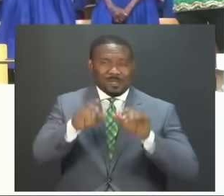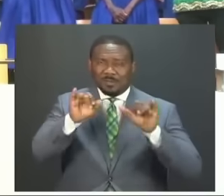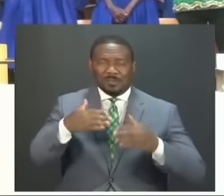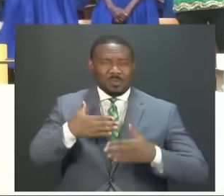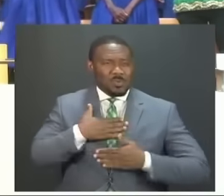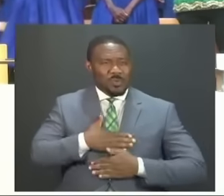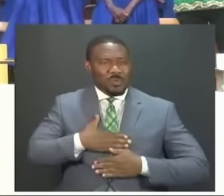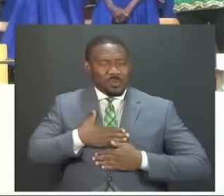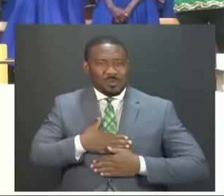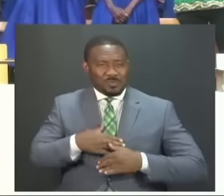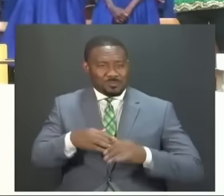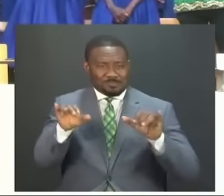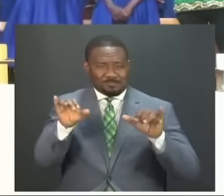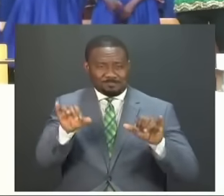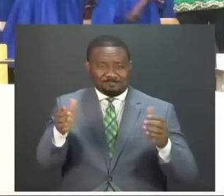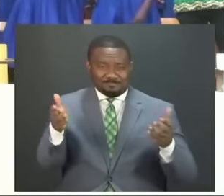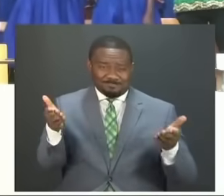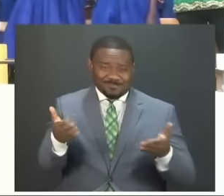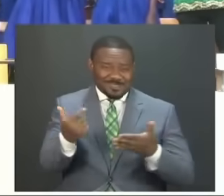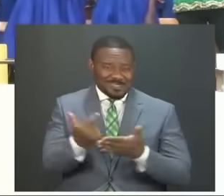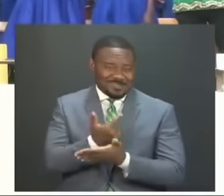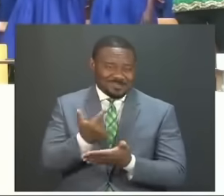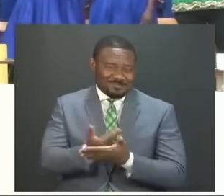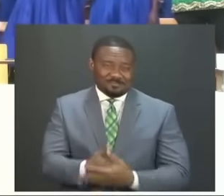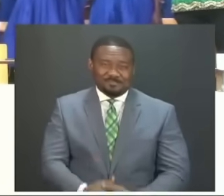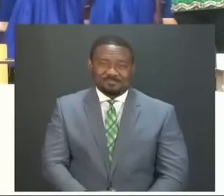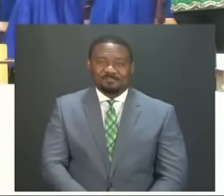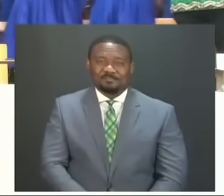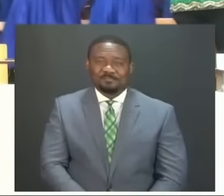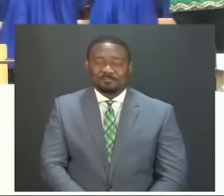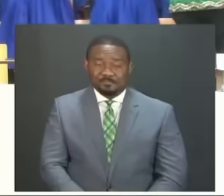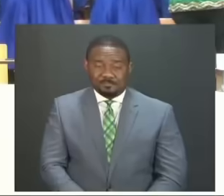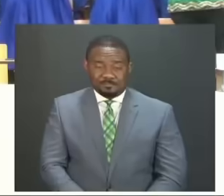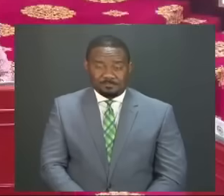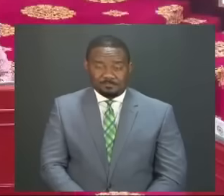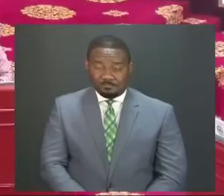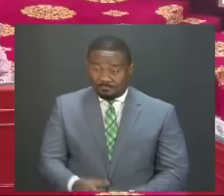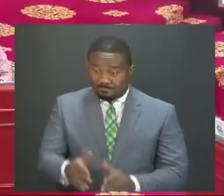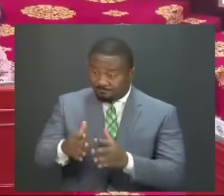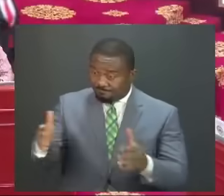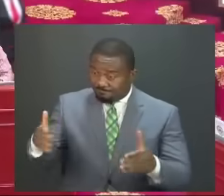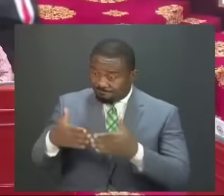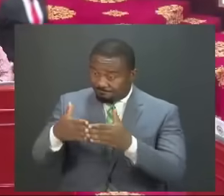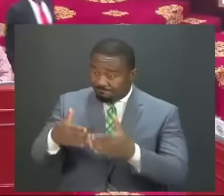in Parliament of the Republic of Ghana. Yes, Majority Leader.